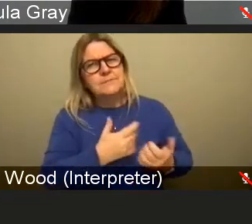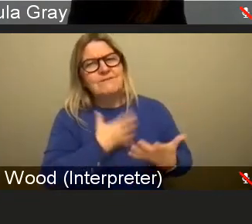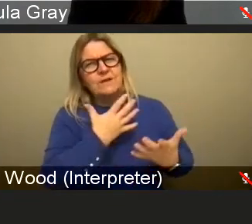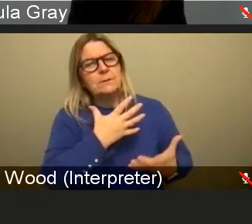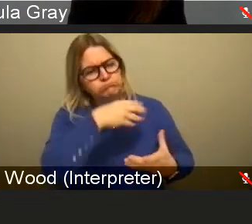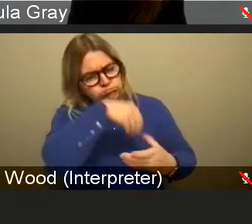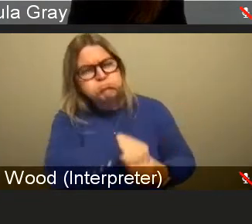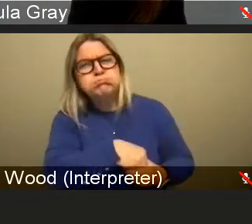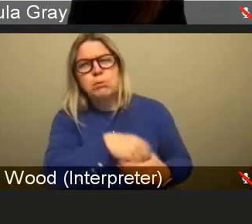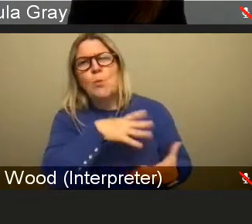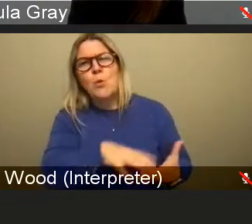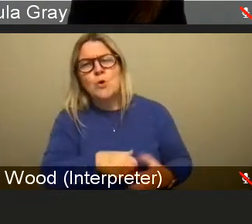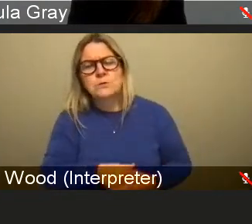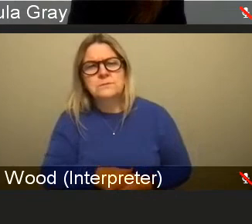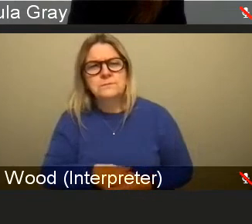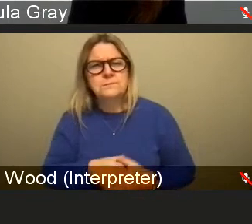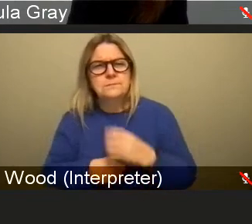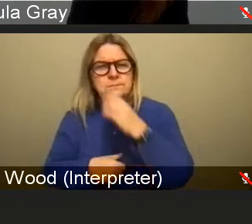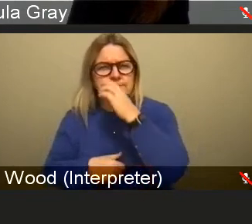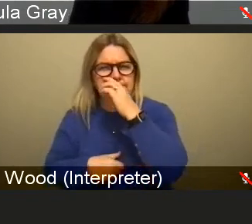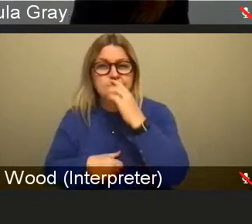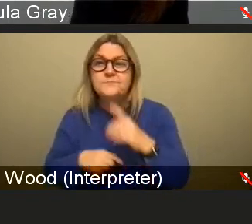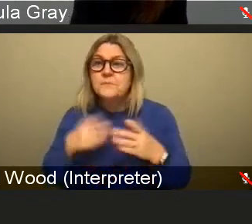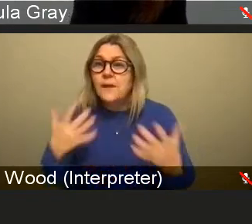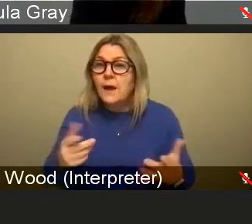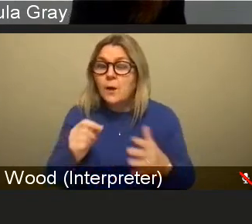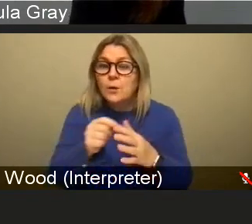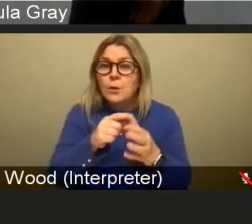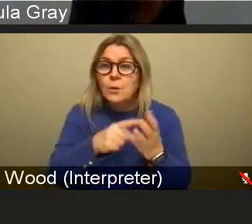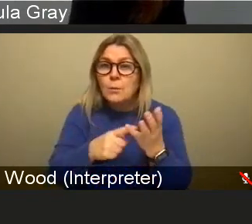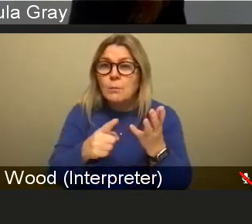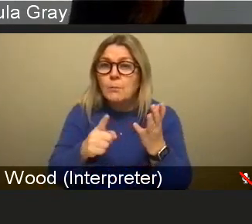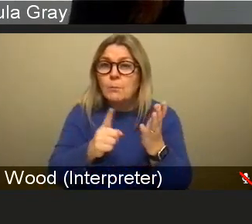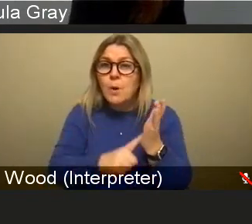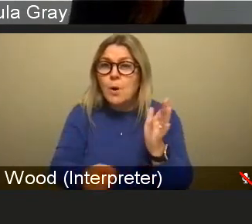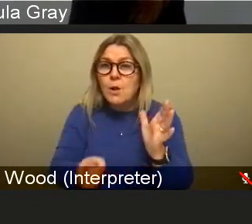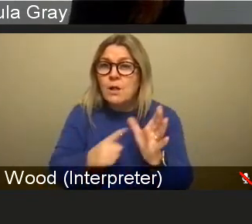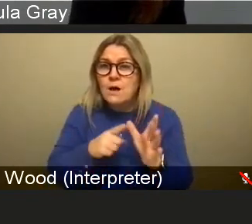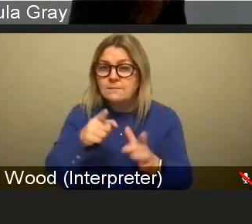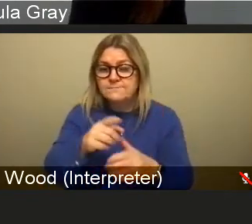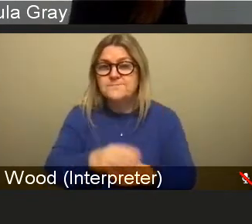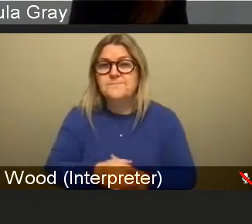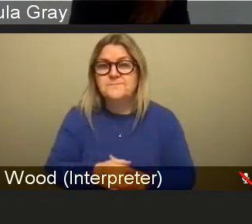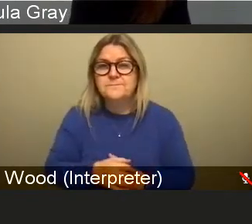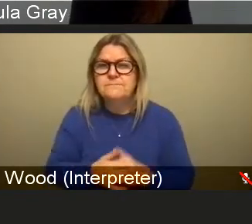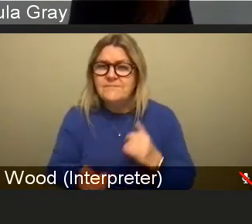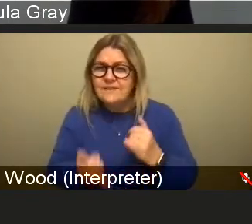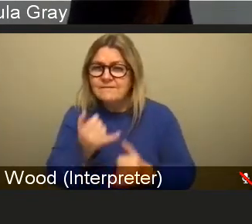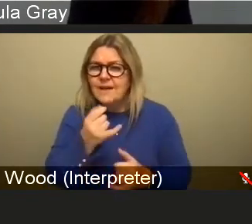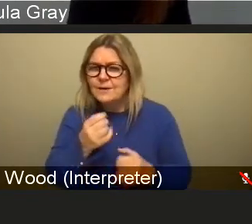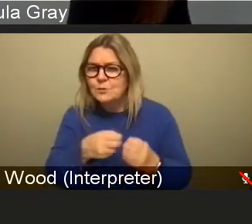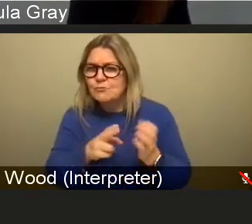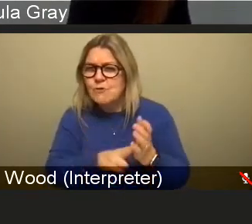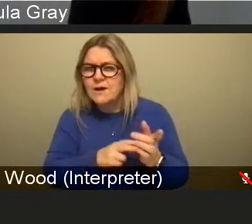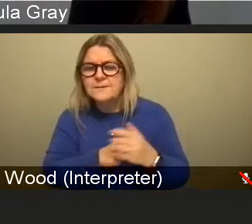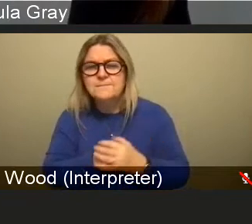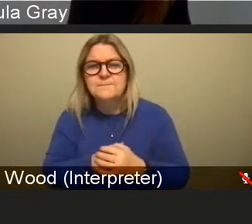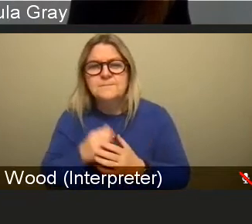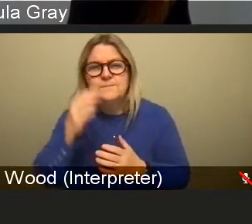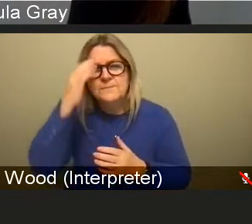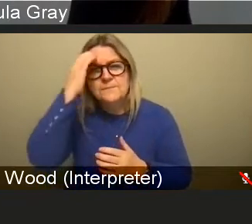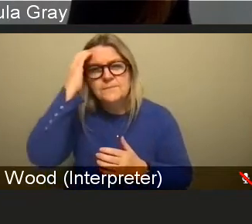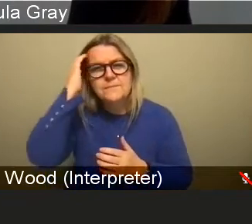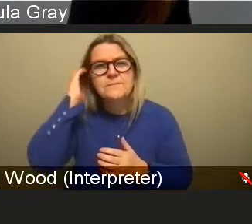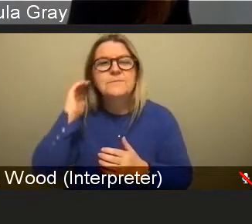Great, thank you. Paula, can I come to you next and then I'll come to Brian last? Yes, I think it's